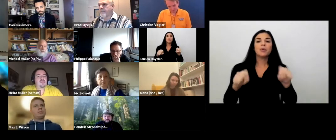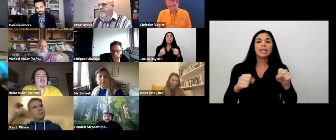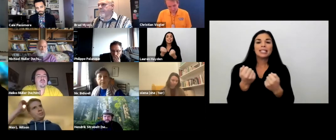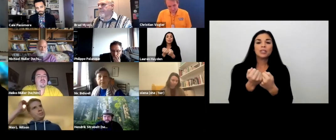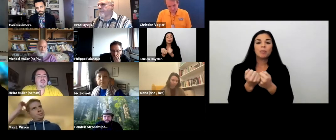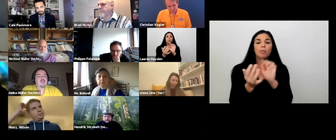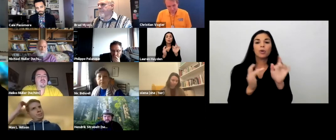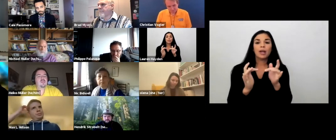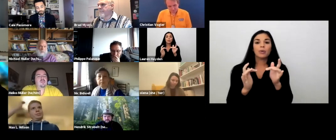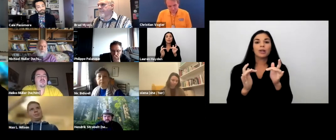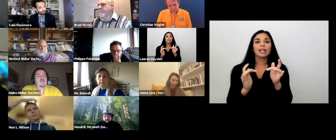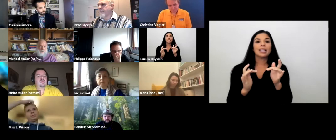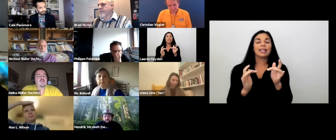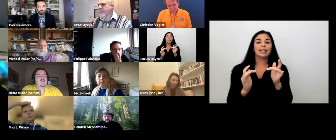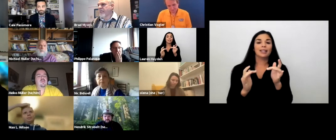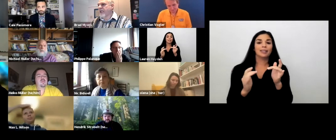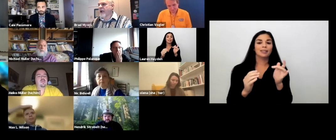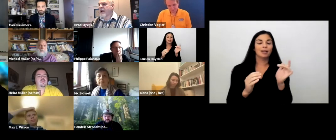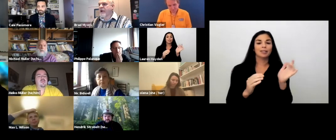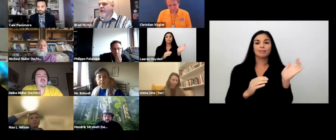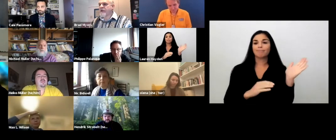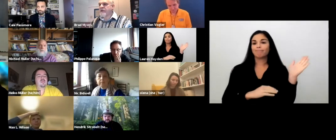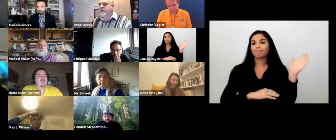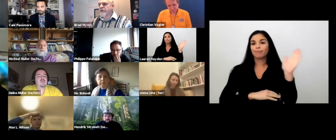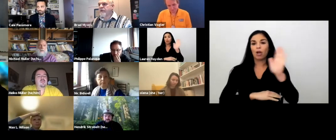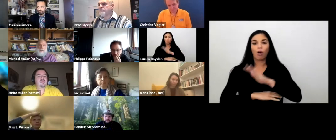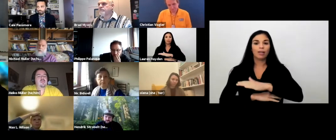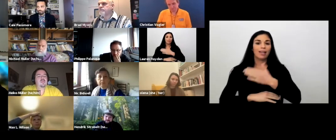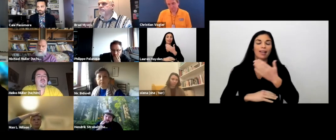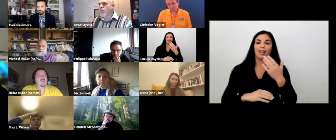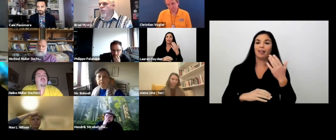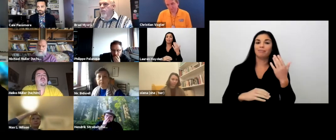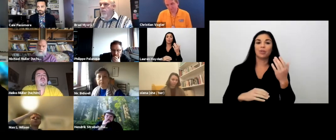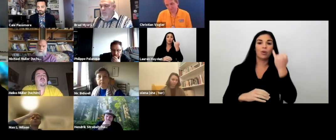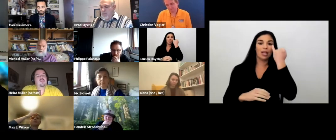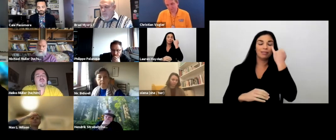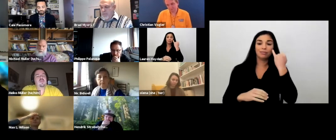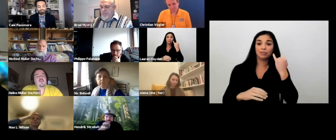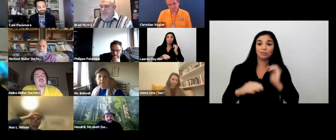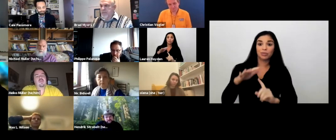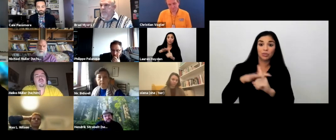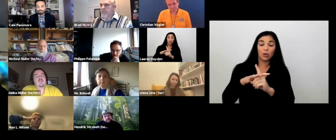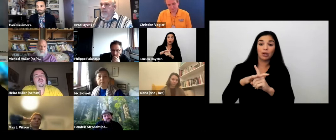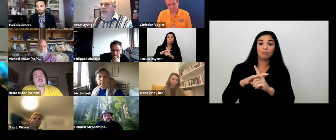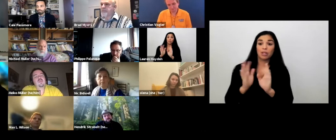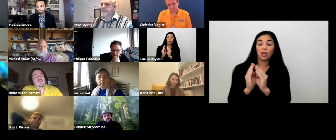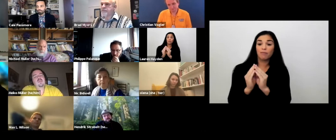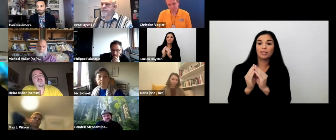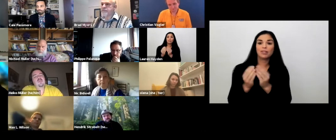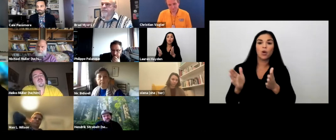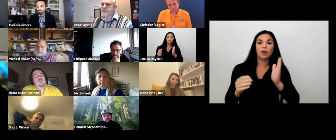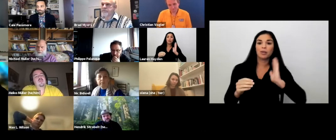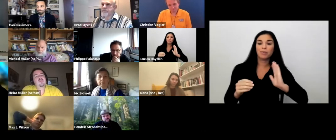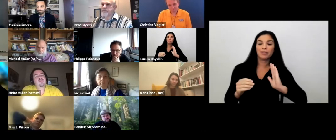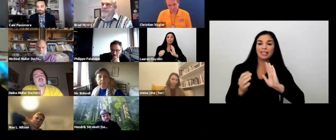the calendar so that by the time people get to the conference, they're already partially networked. At the publications board